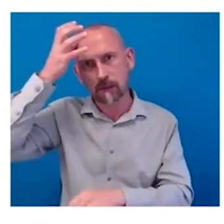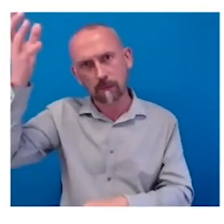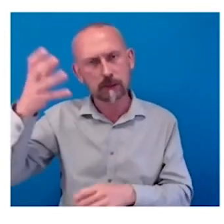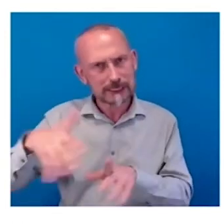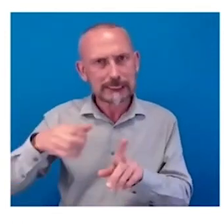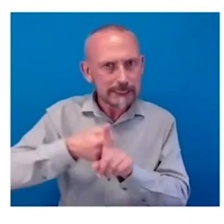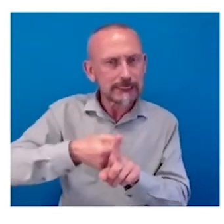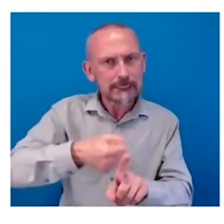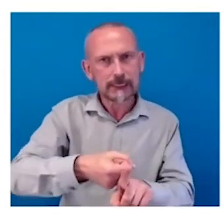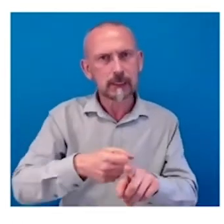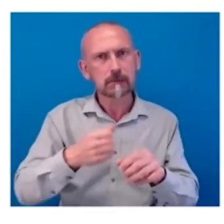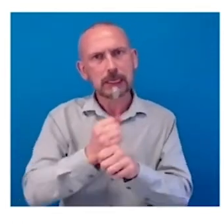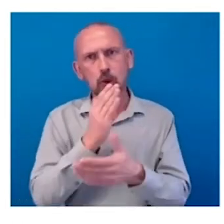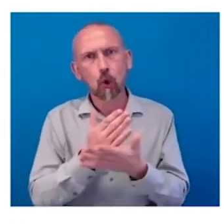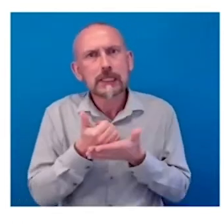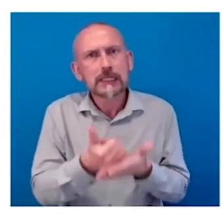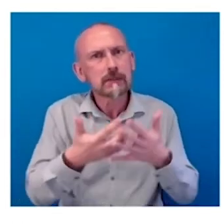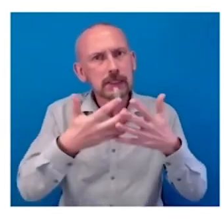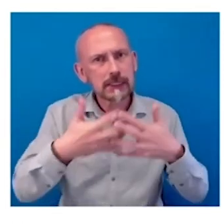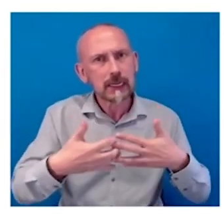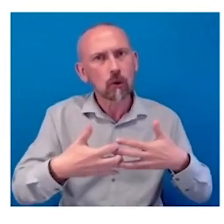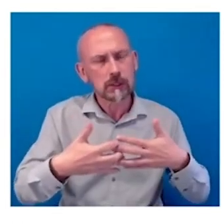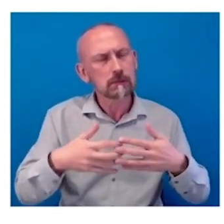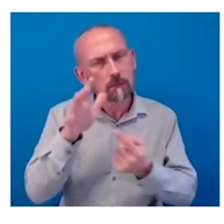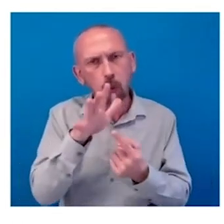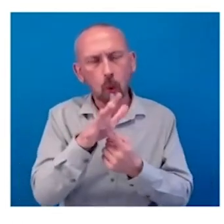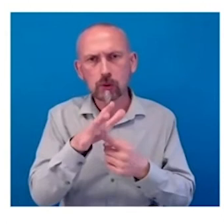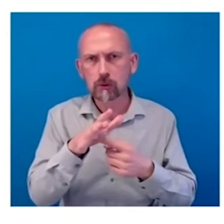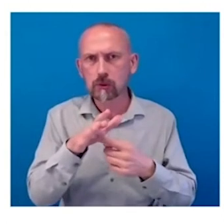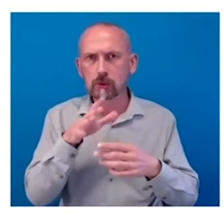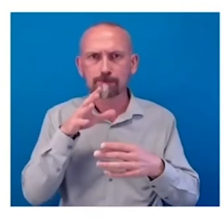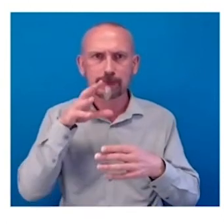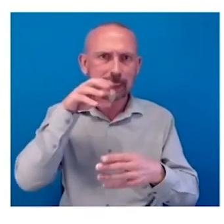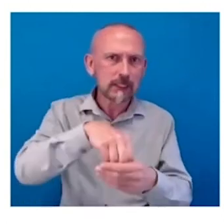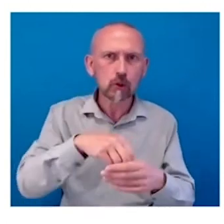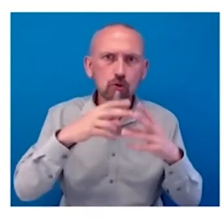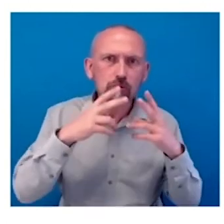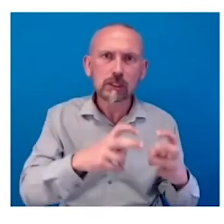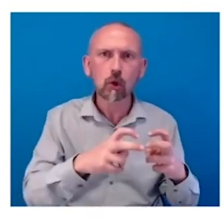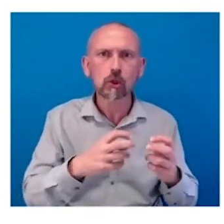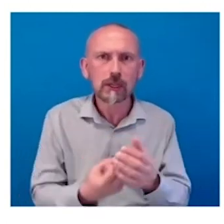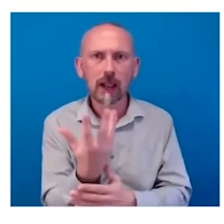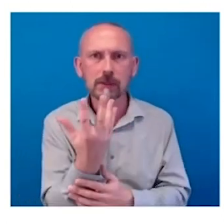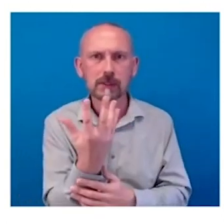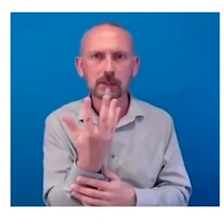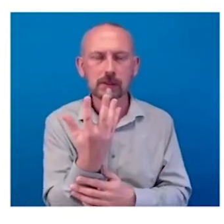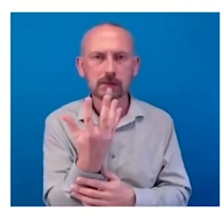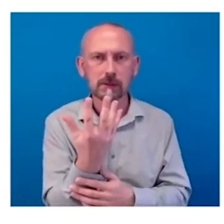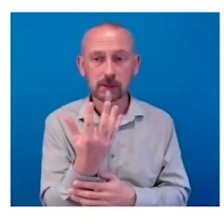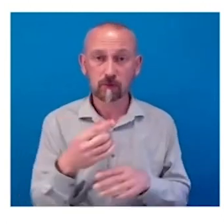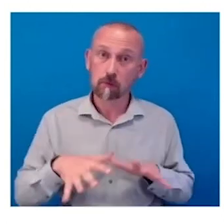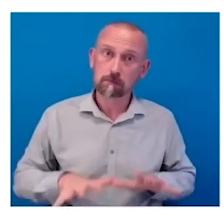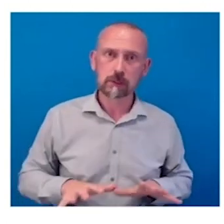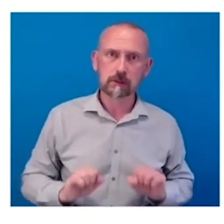assistive tech as a really important strand of our research and development as a country. So in 2018,